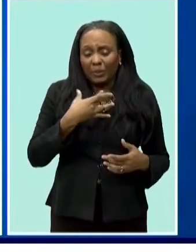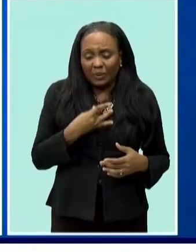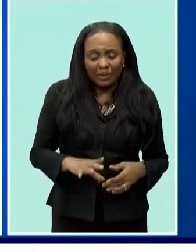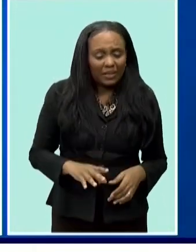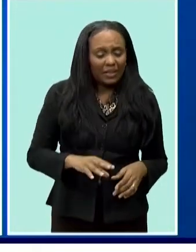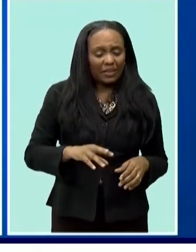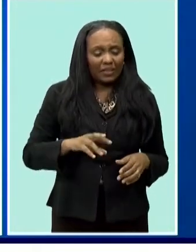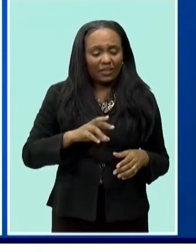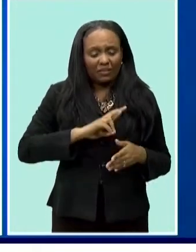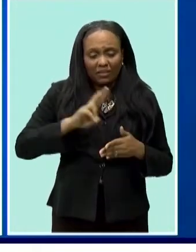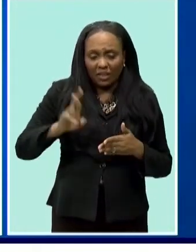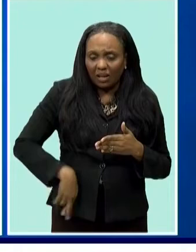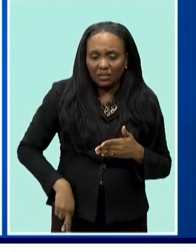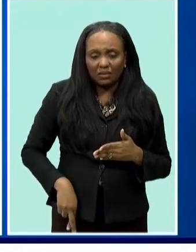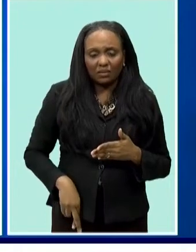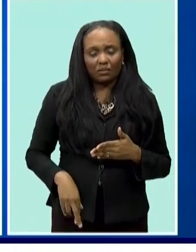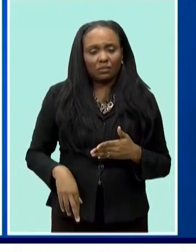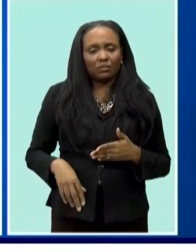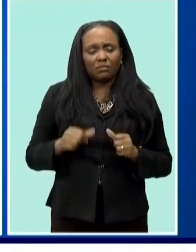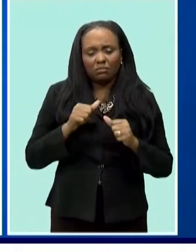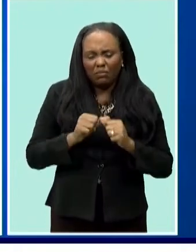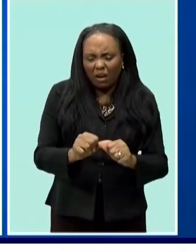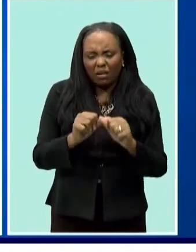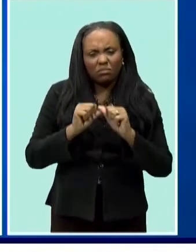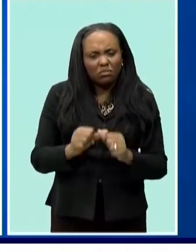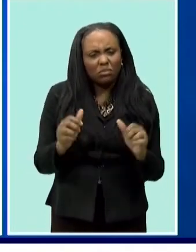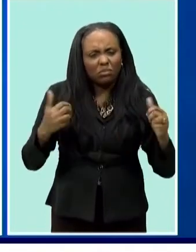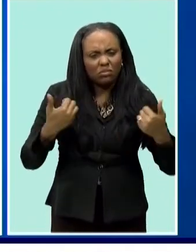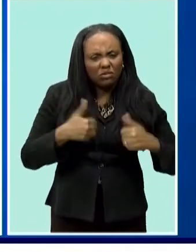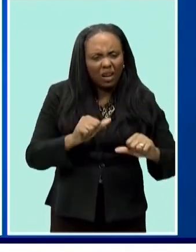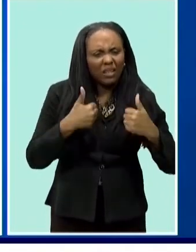try, and try again.